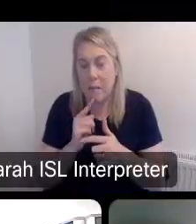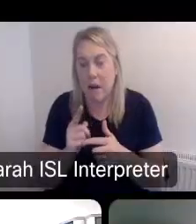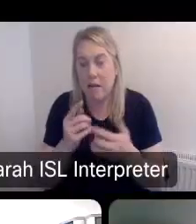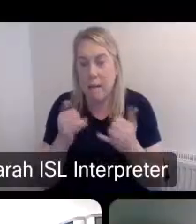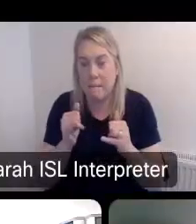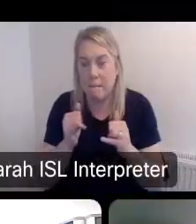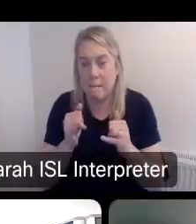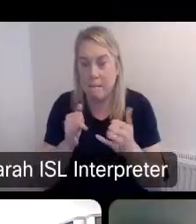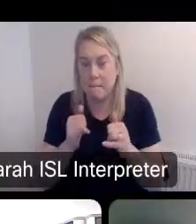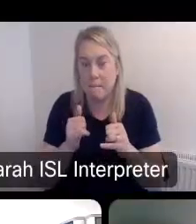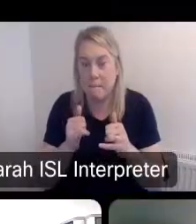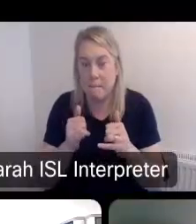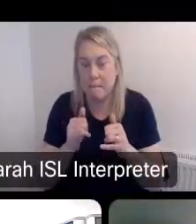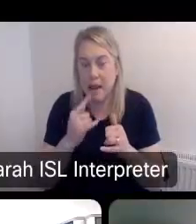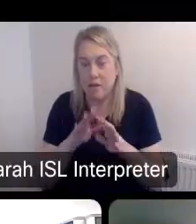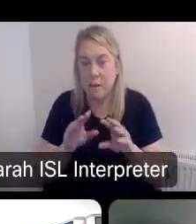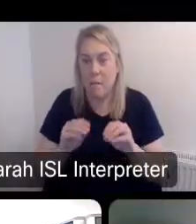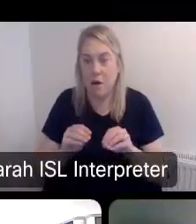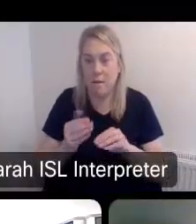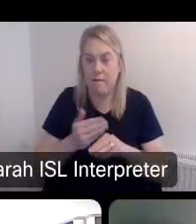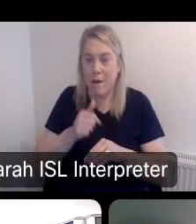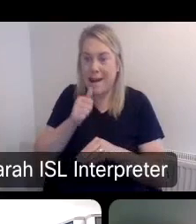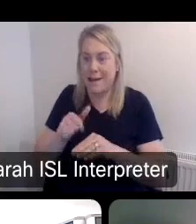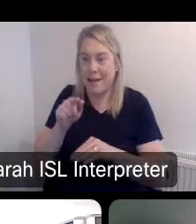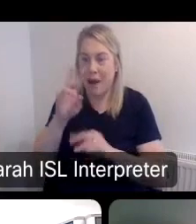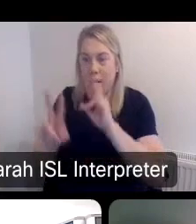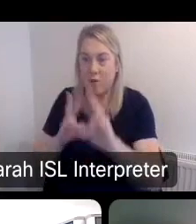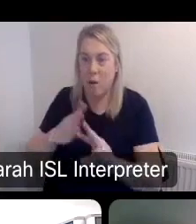just pause before we speak to the answer on that question to